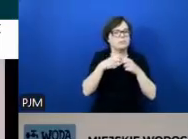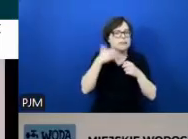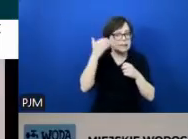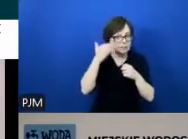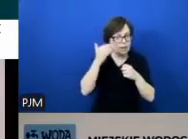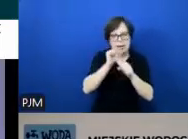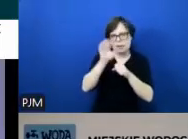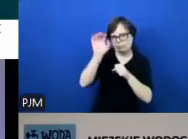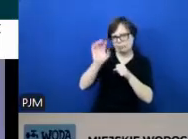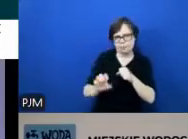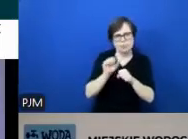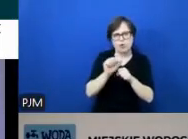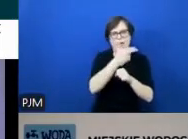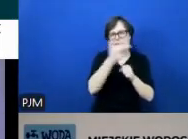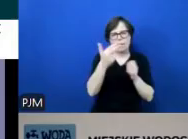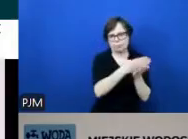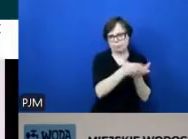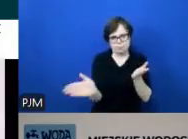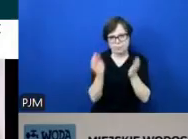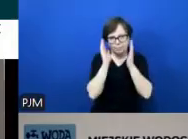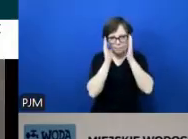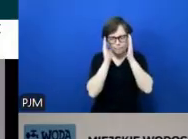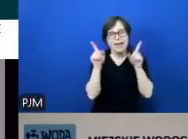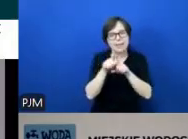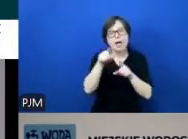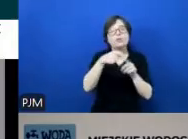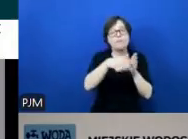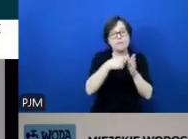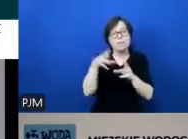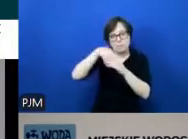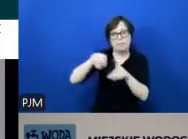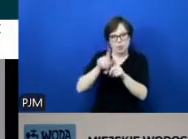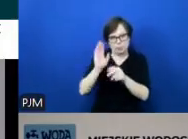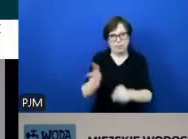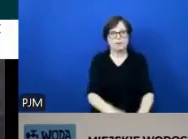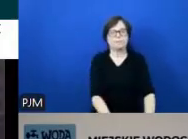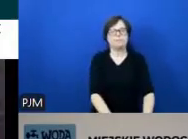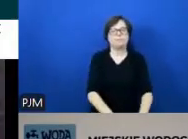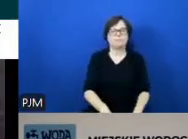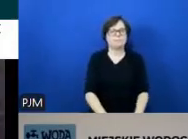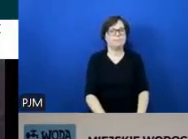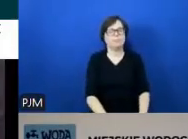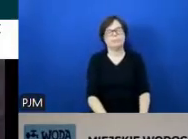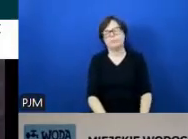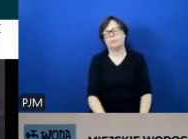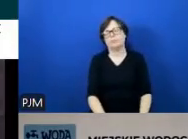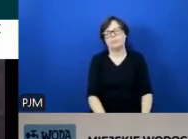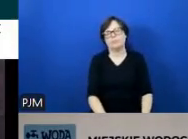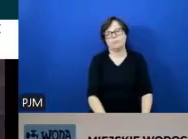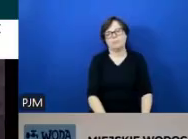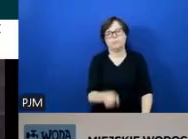we have already had related to this area, and not only, there are also recordings.